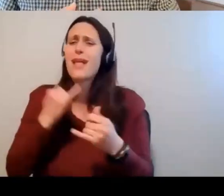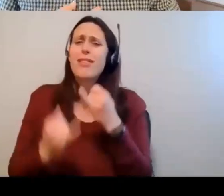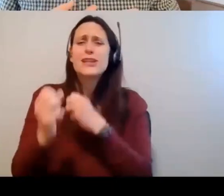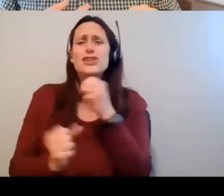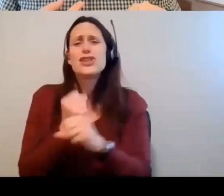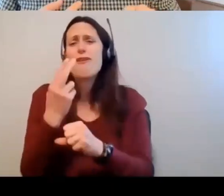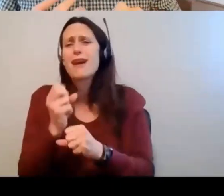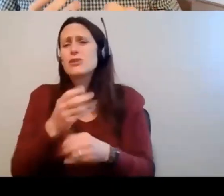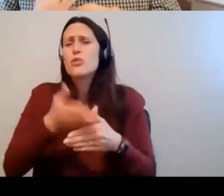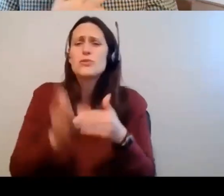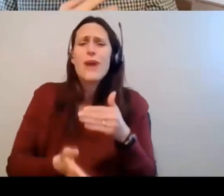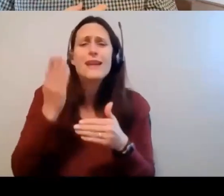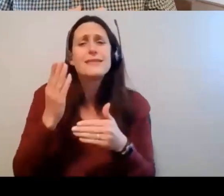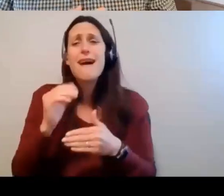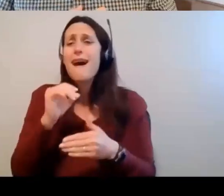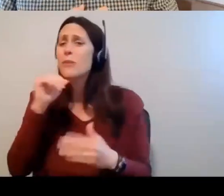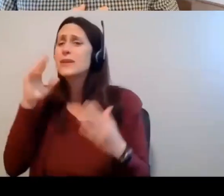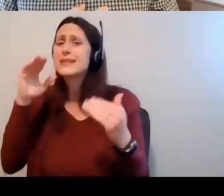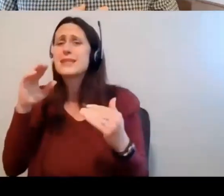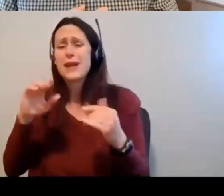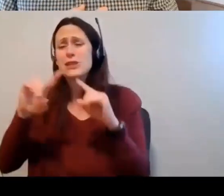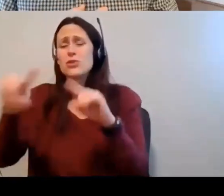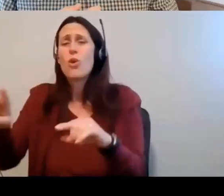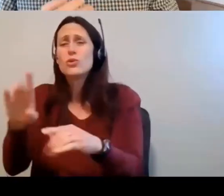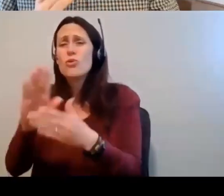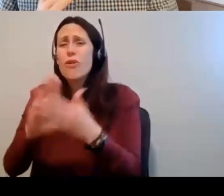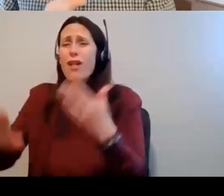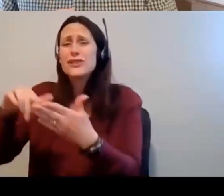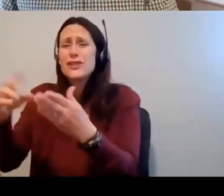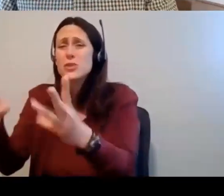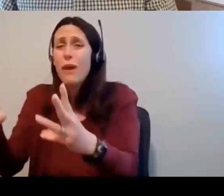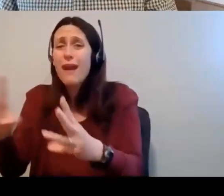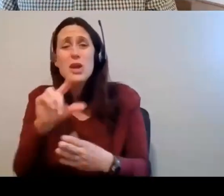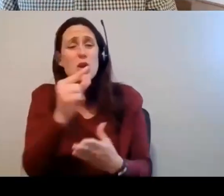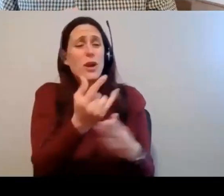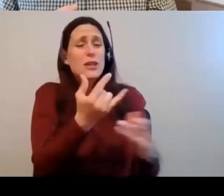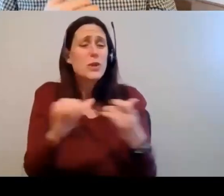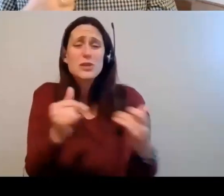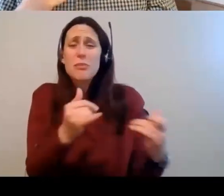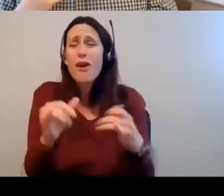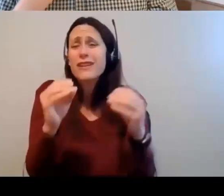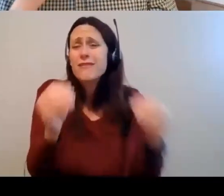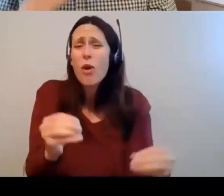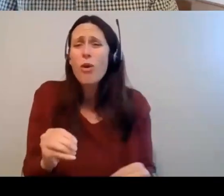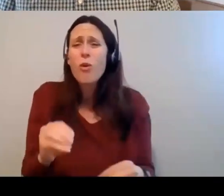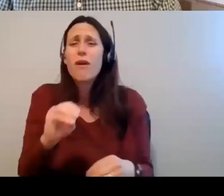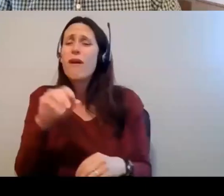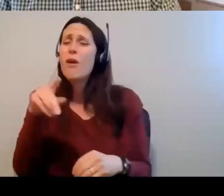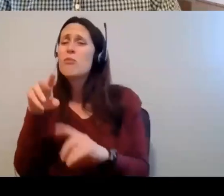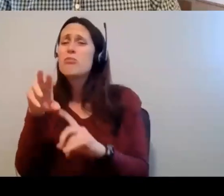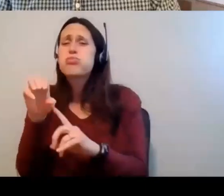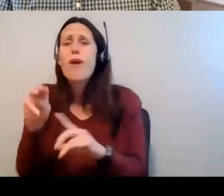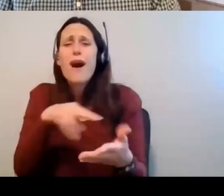I'm not having a graduation. I'm not having a prom. I'm